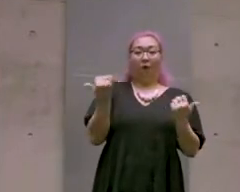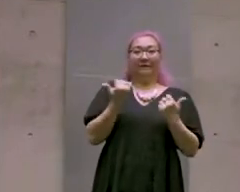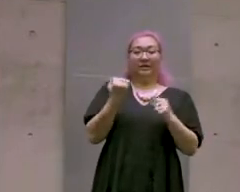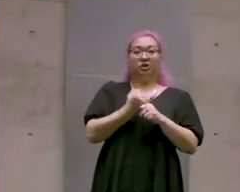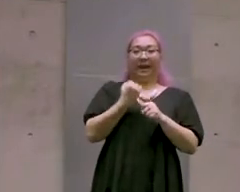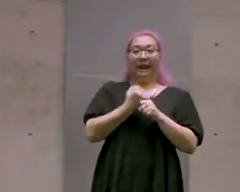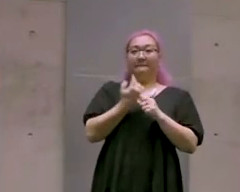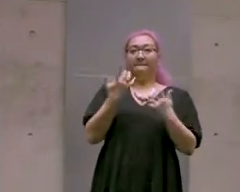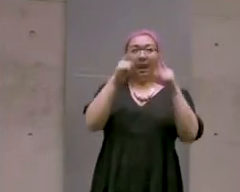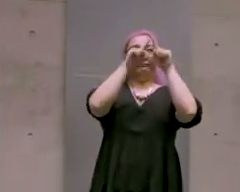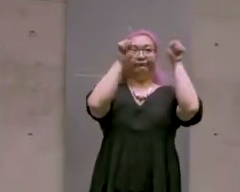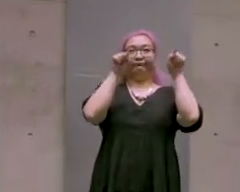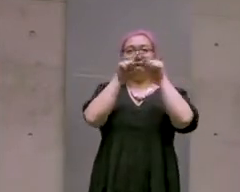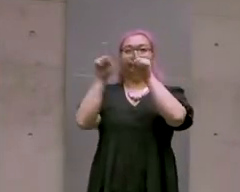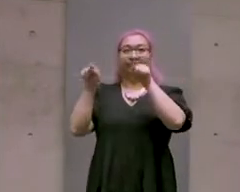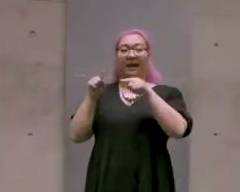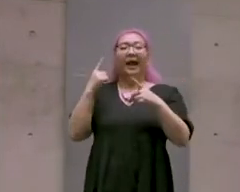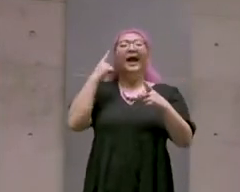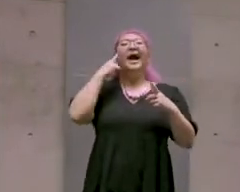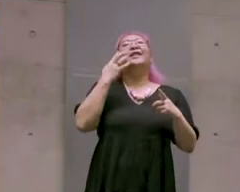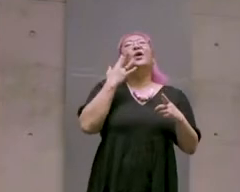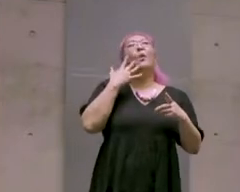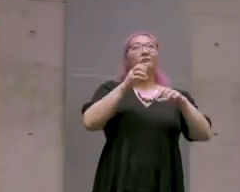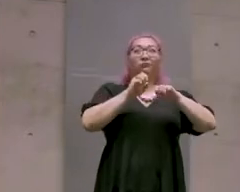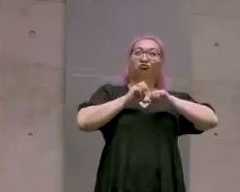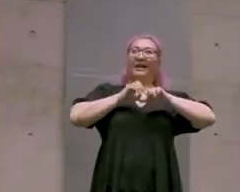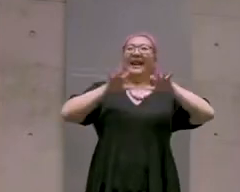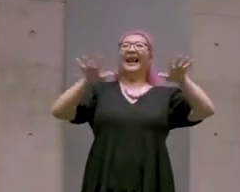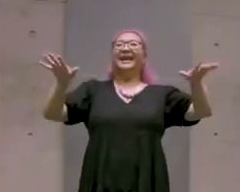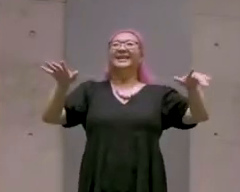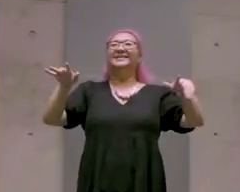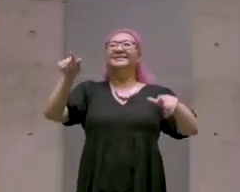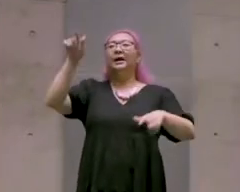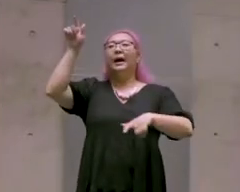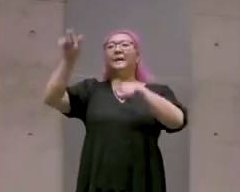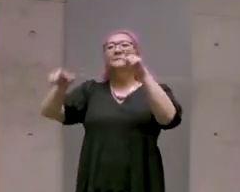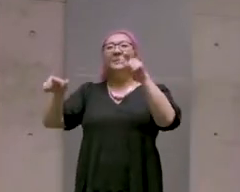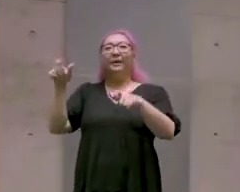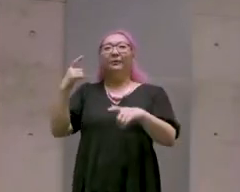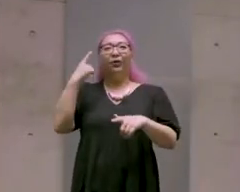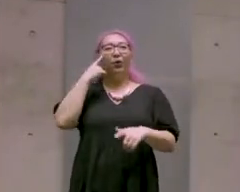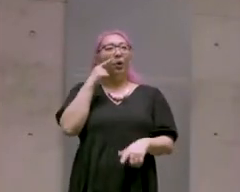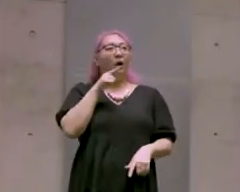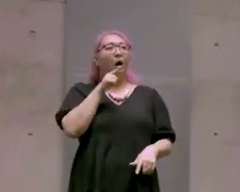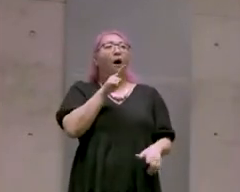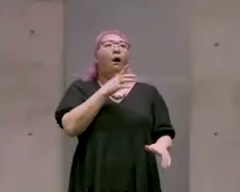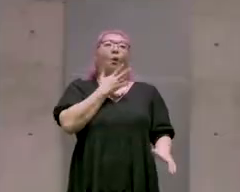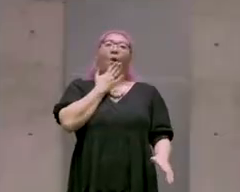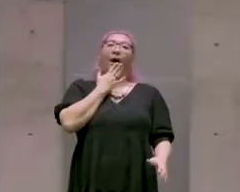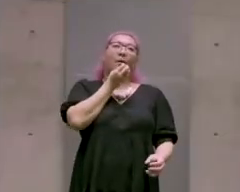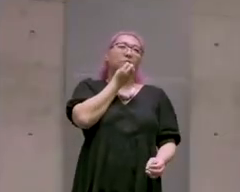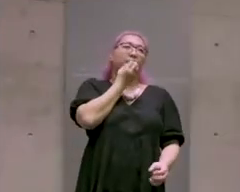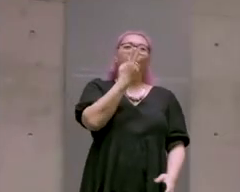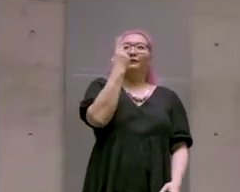like the moment it came out in, I think people misinterpreted that as an art choice rather than a lack of art choice.